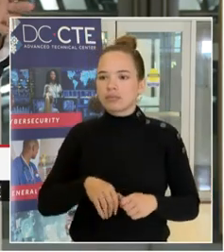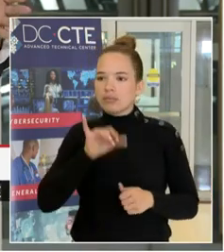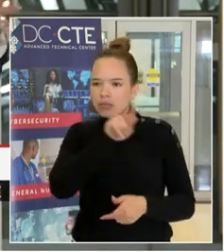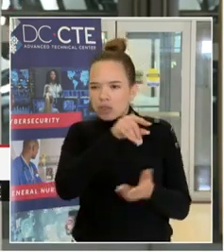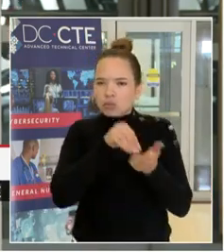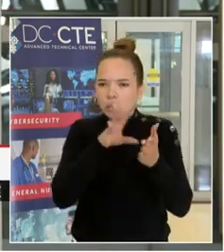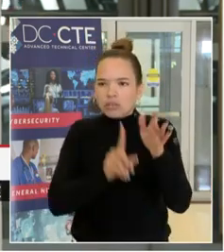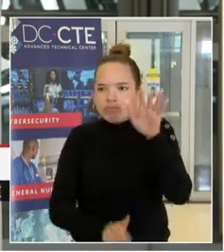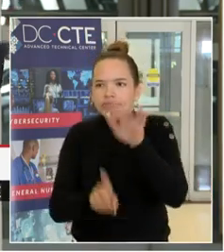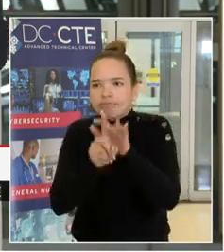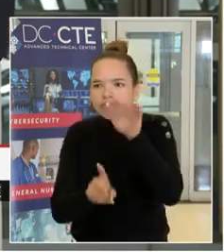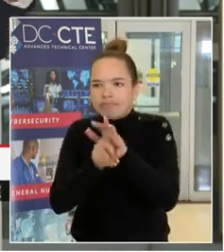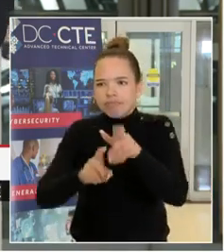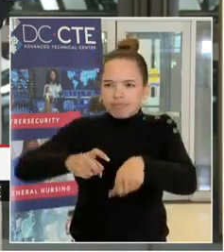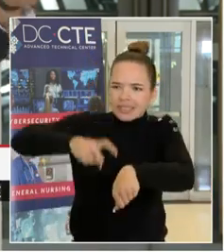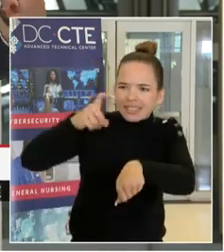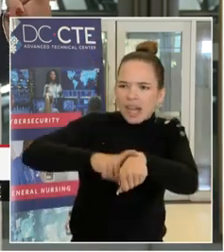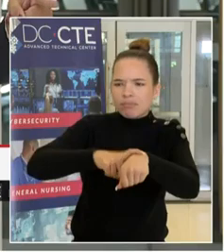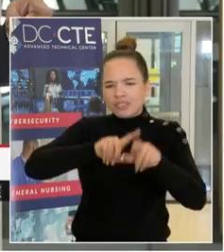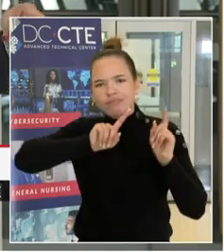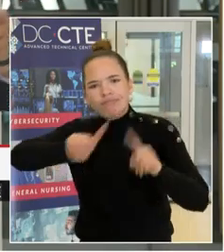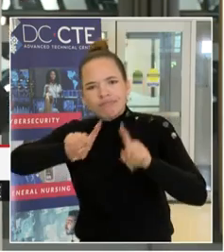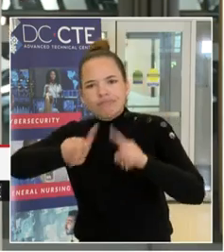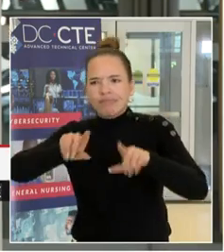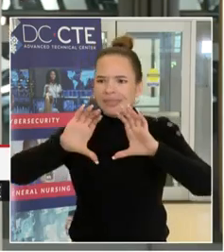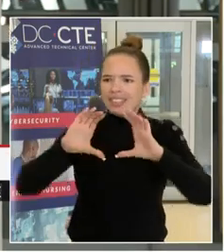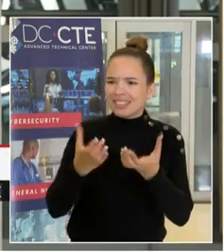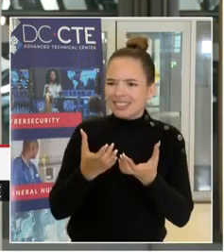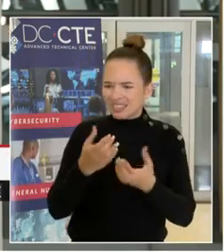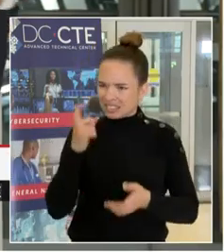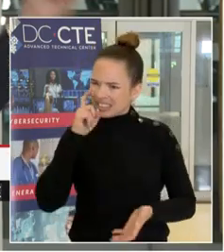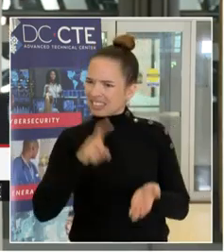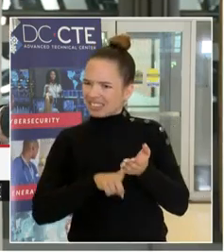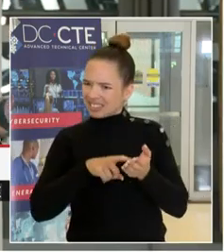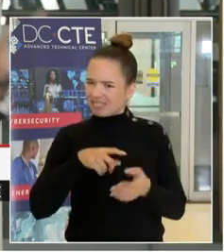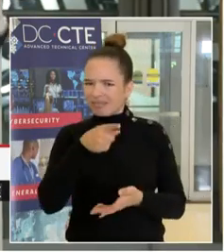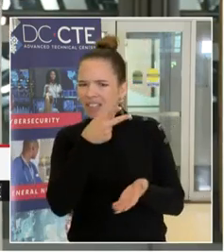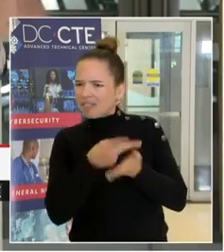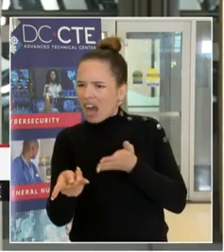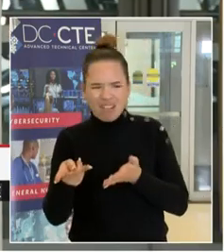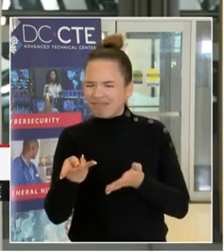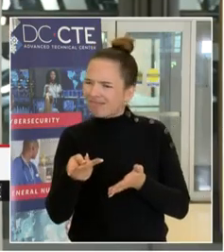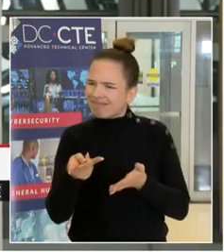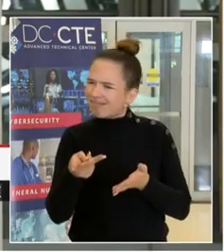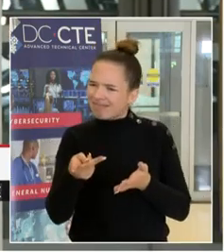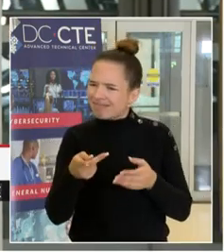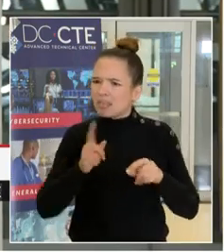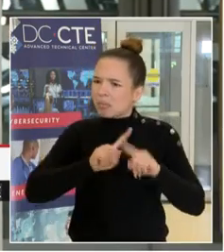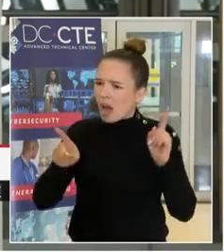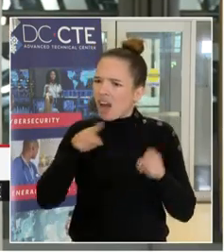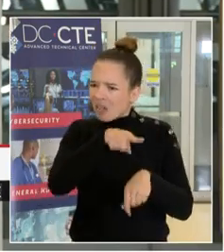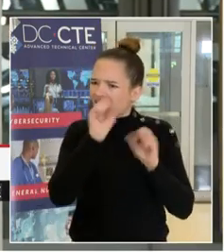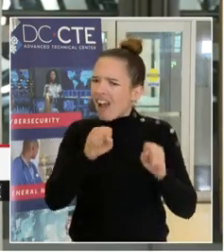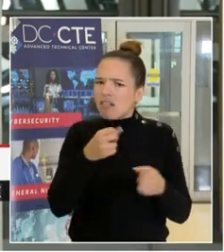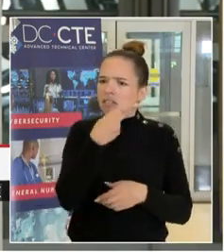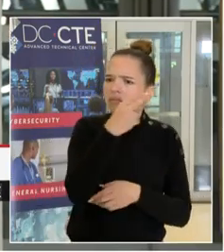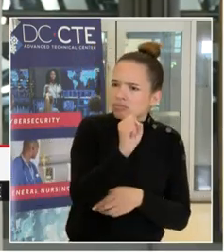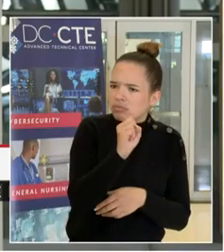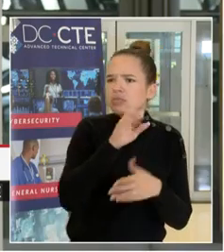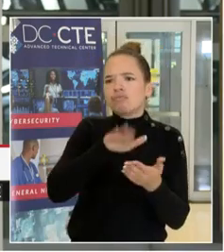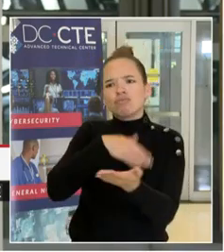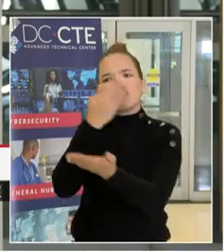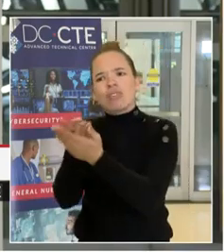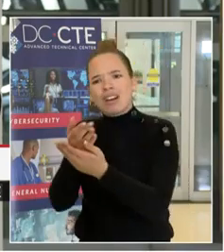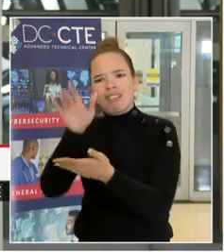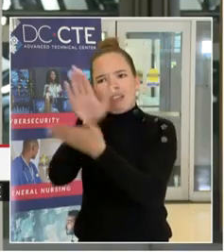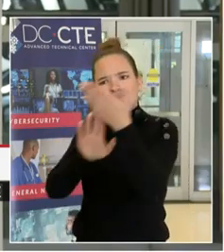as Krista said, they have not failed one single class. And so if our kids can do it in high school, they darn sure can do it on a college campus, and that makes all